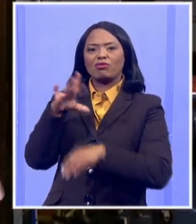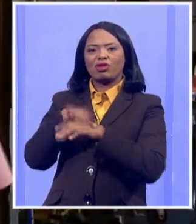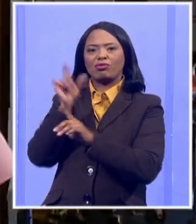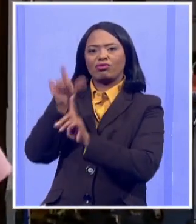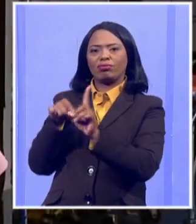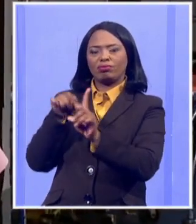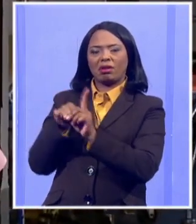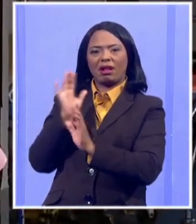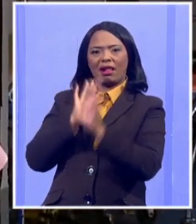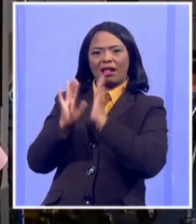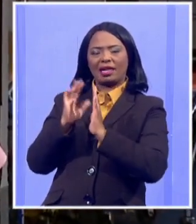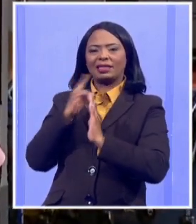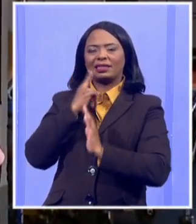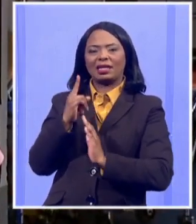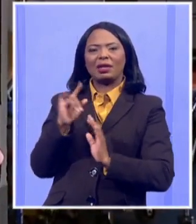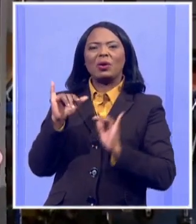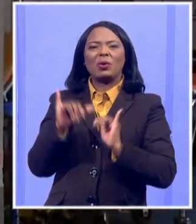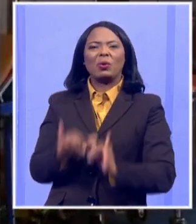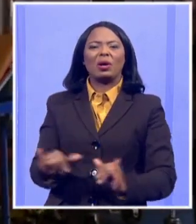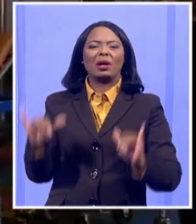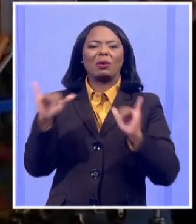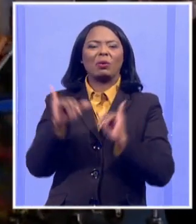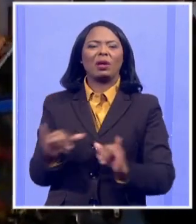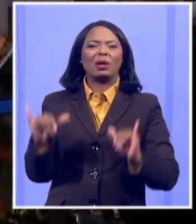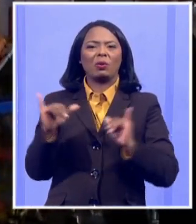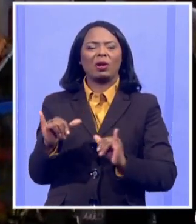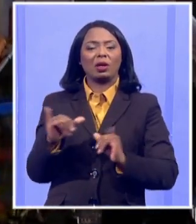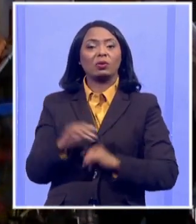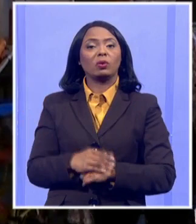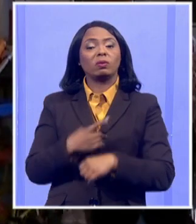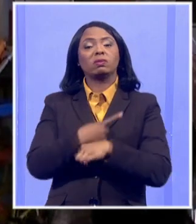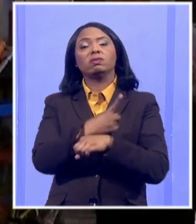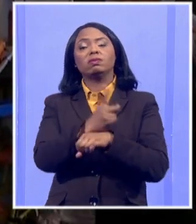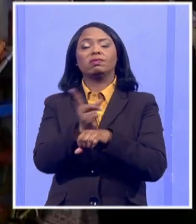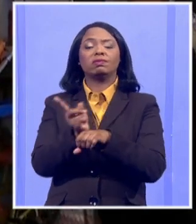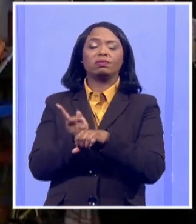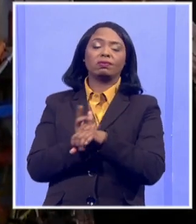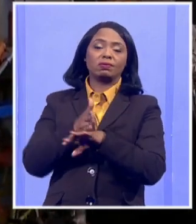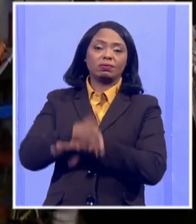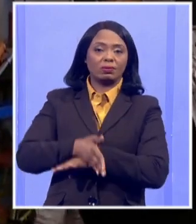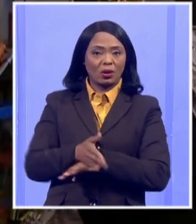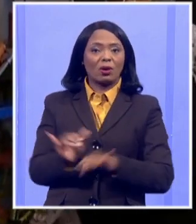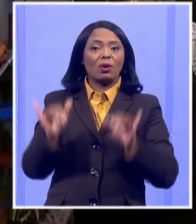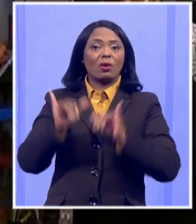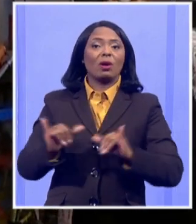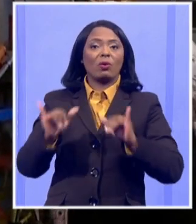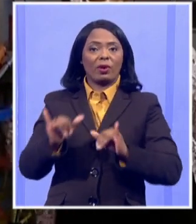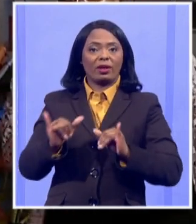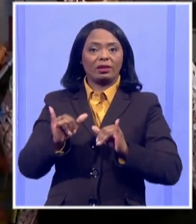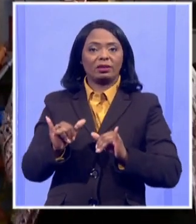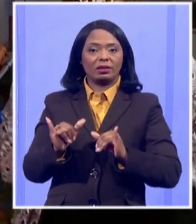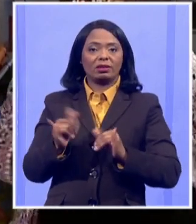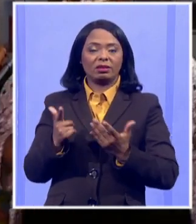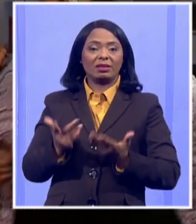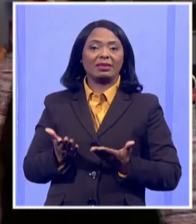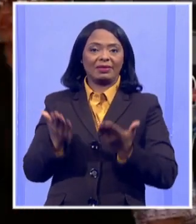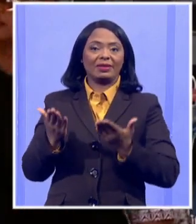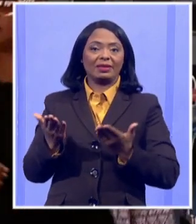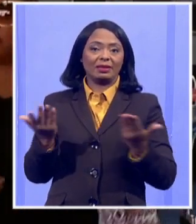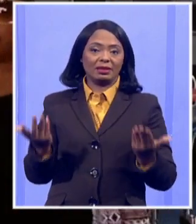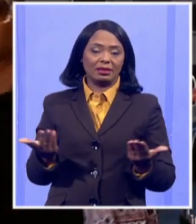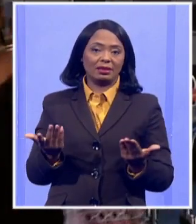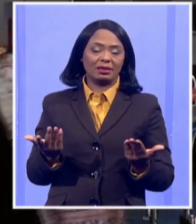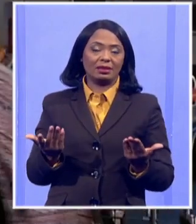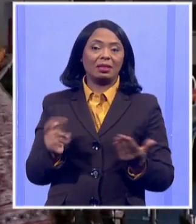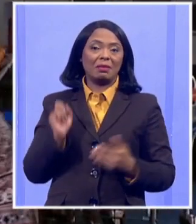me that he's been waiting here for quite a number of hours waiting for services, and basically that